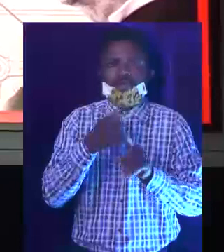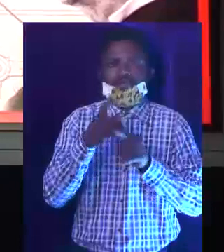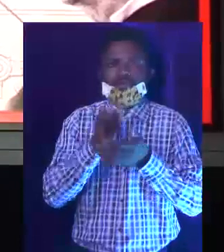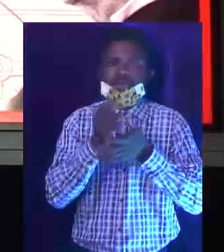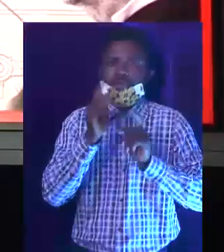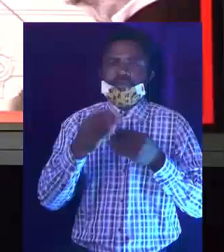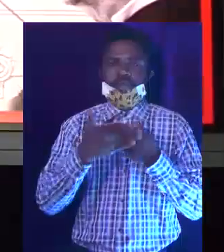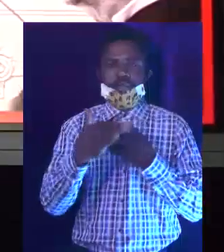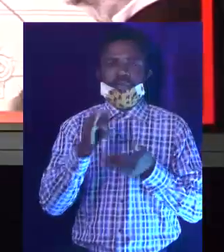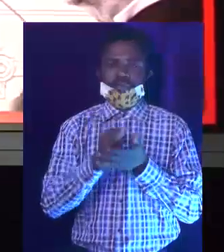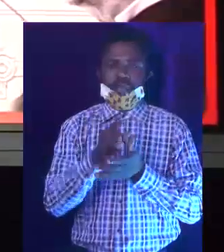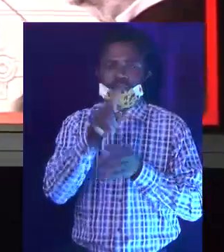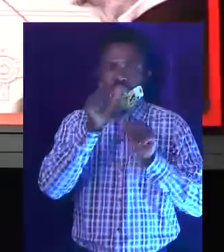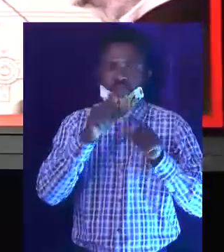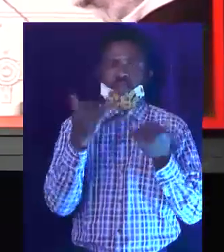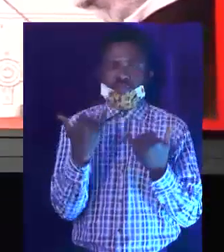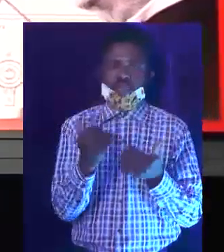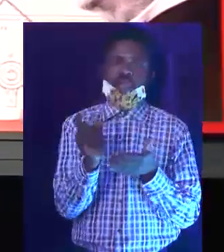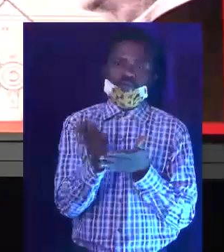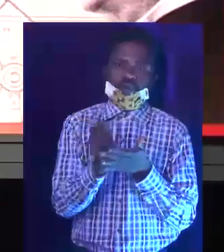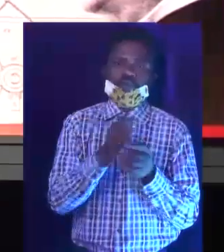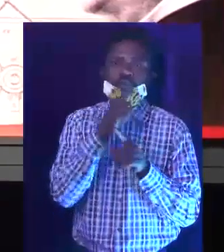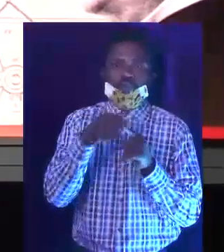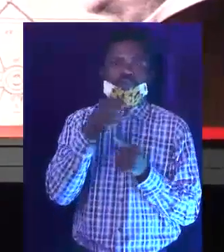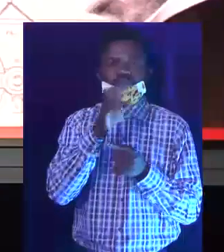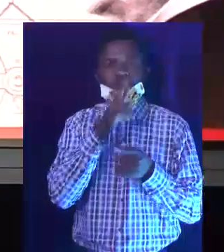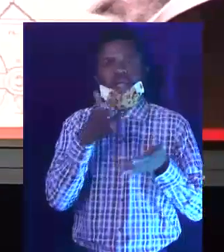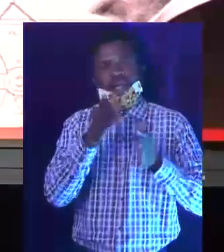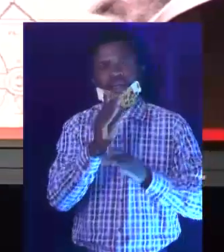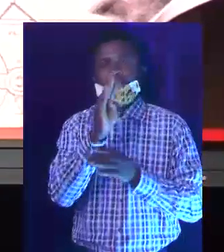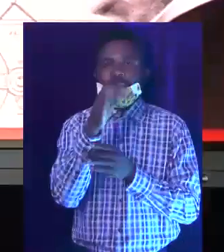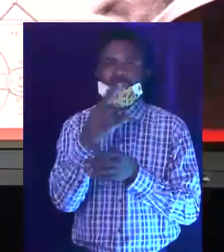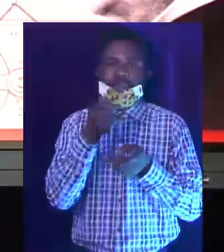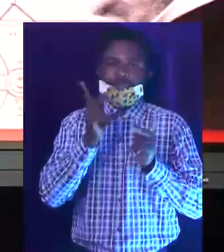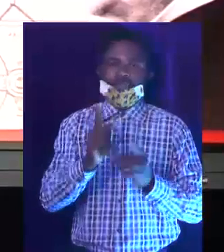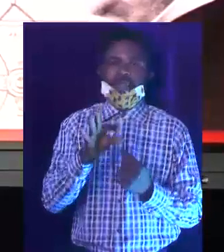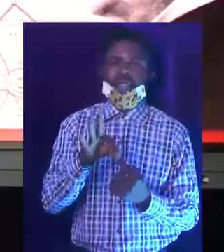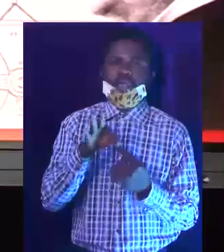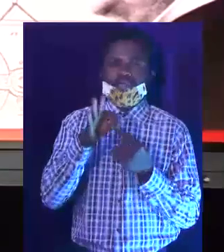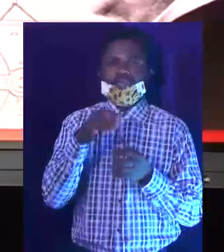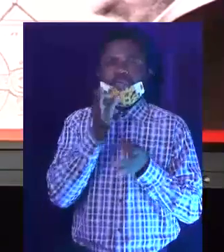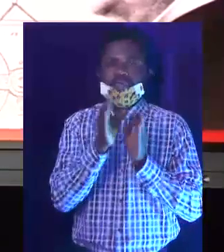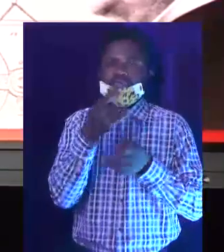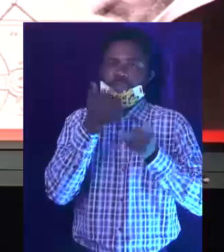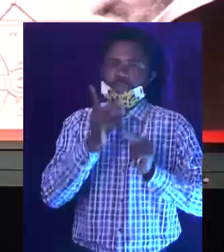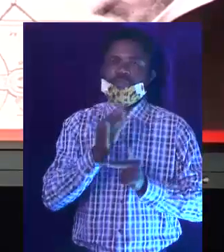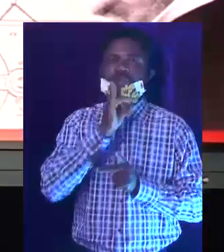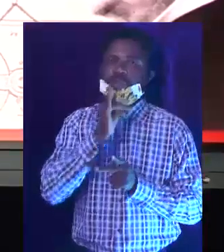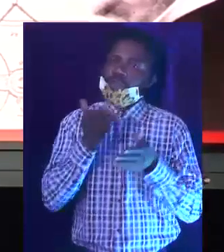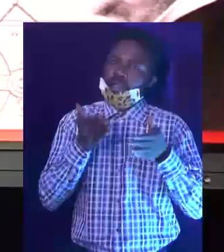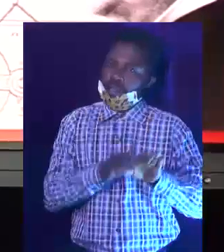person. After that, you can then write when you are permitted by the person, except if the person is